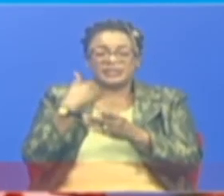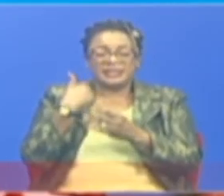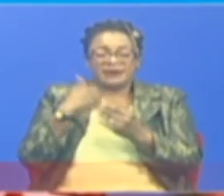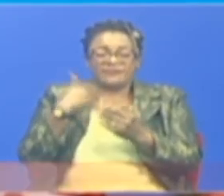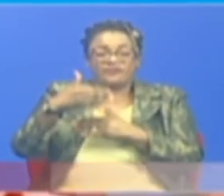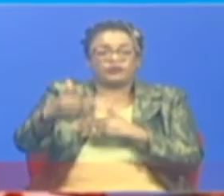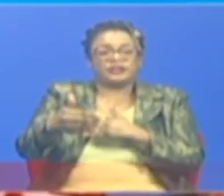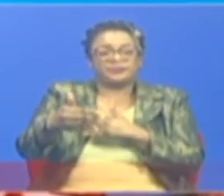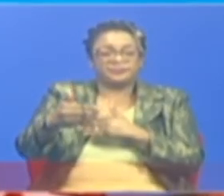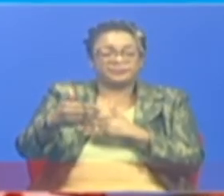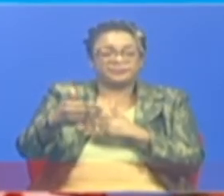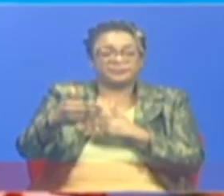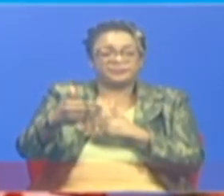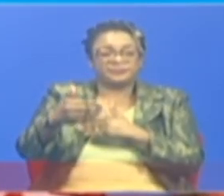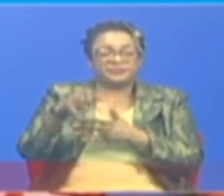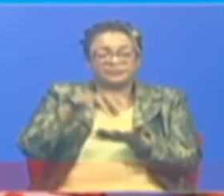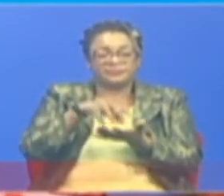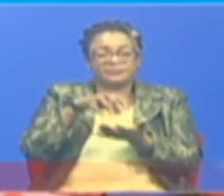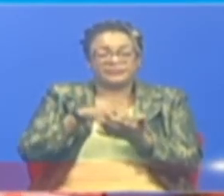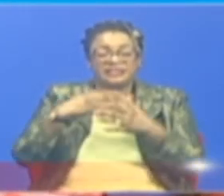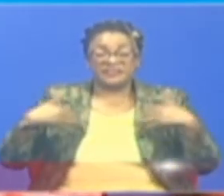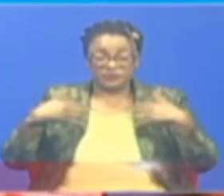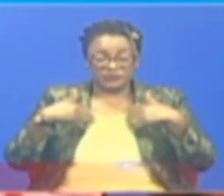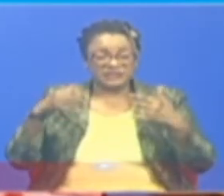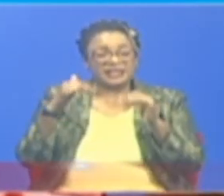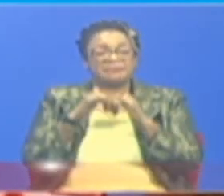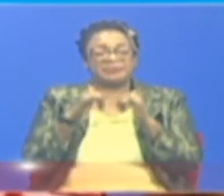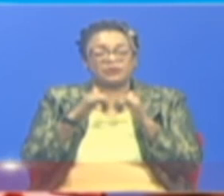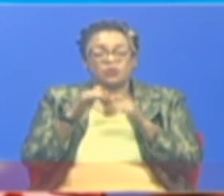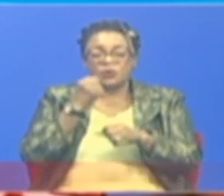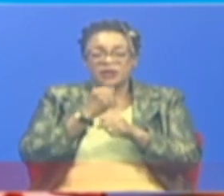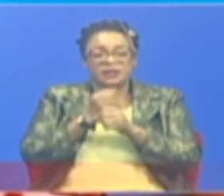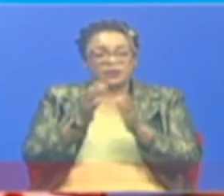future. Regarding the situation in refugee camps, we are working